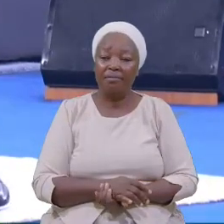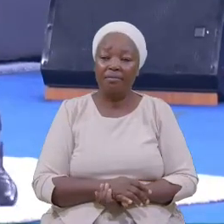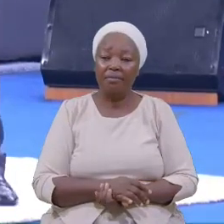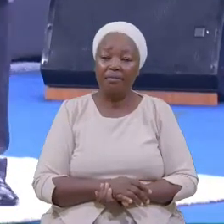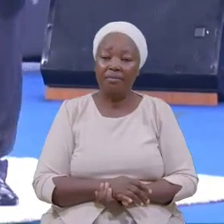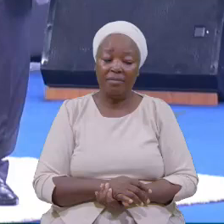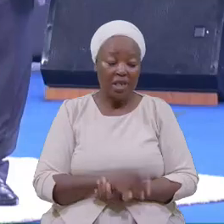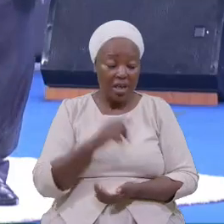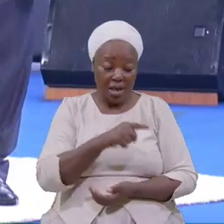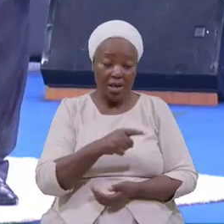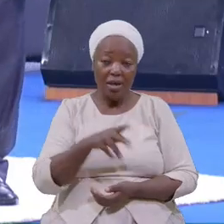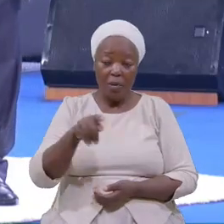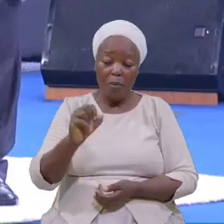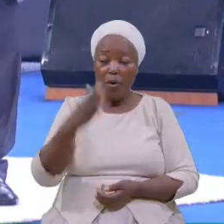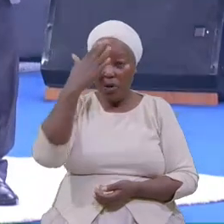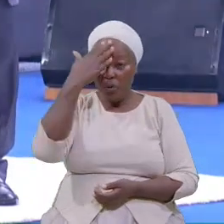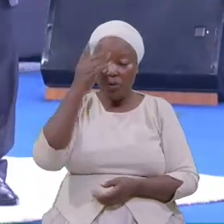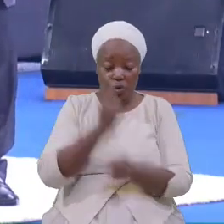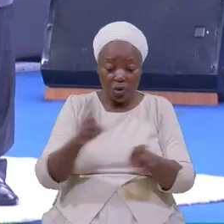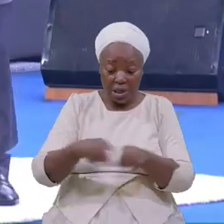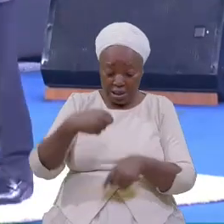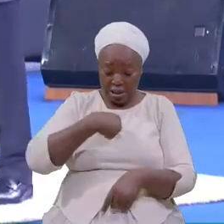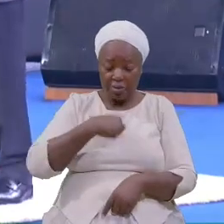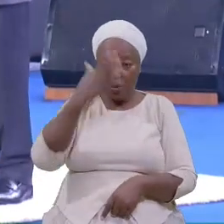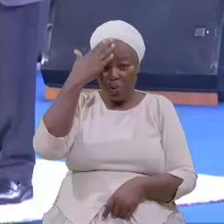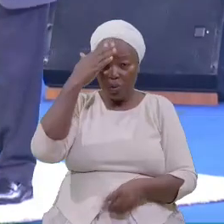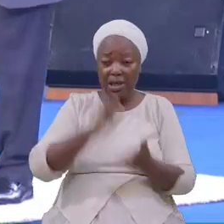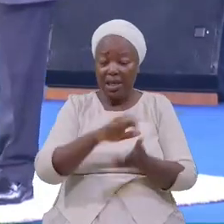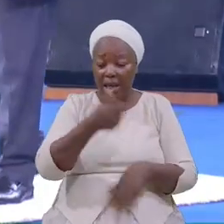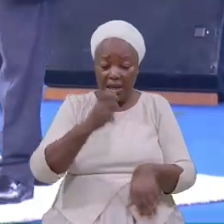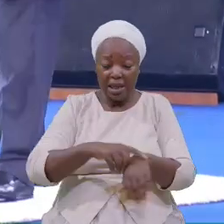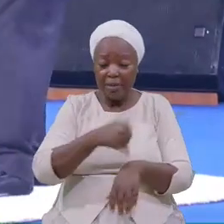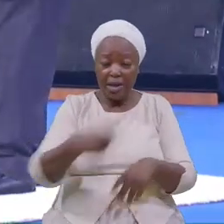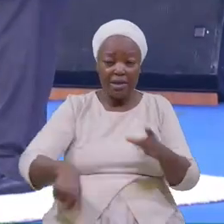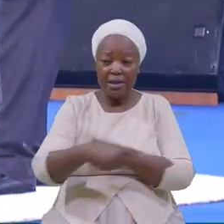He knew, like I know, that any time, any